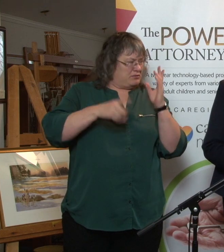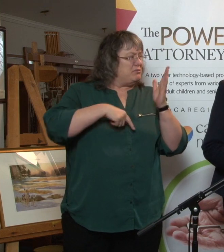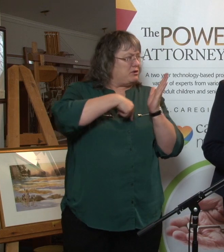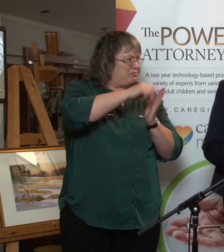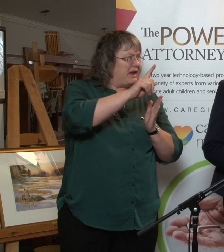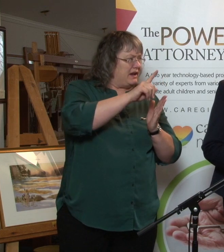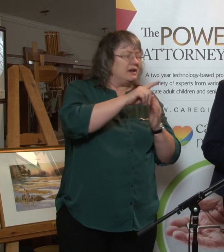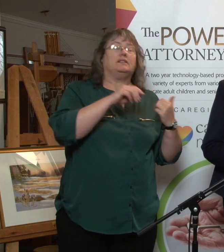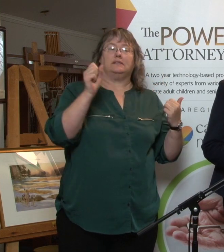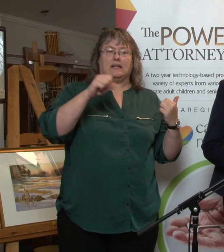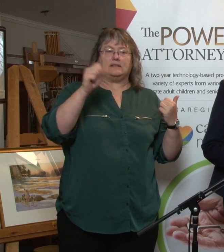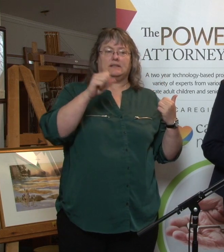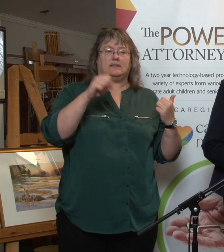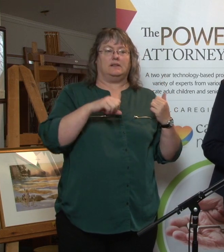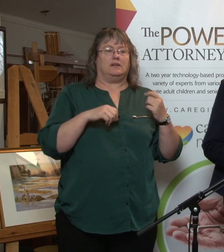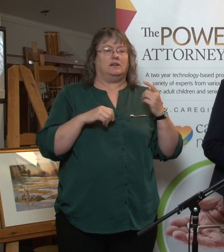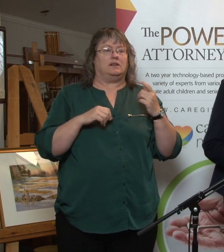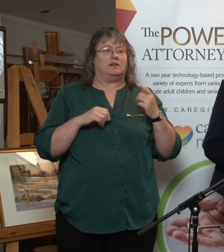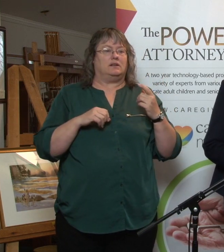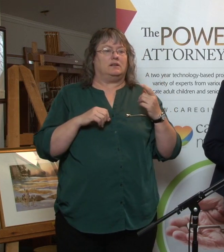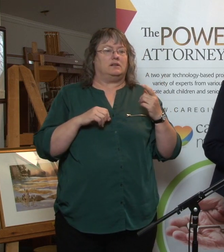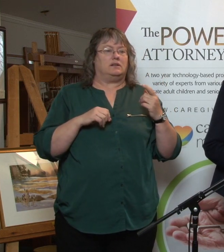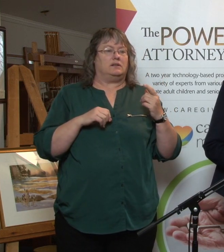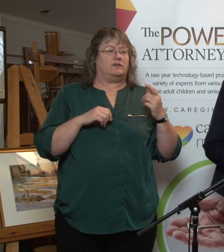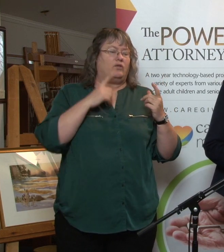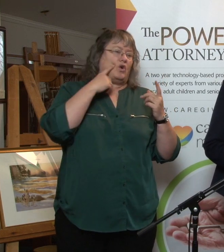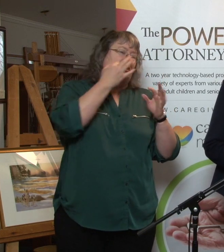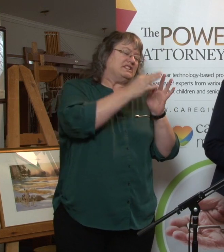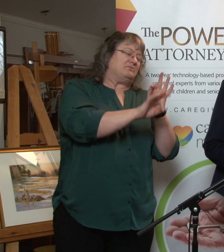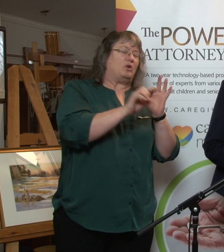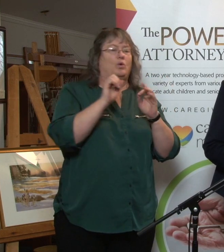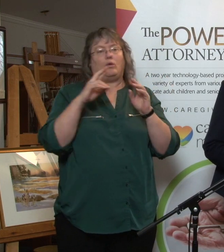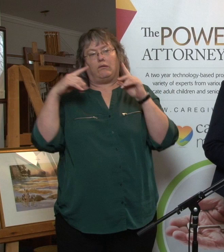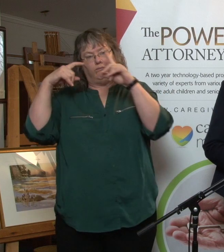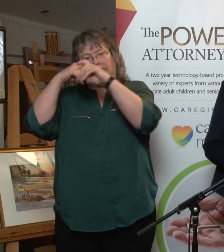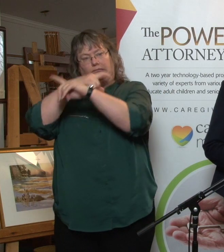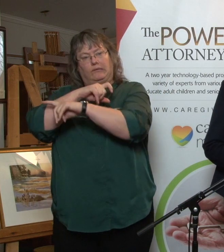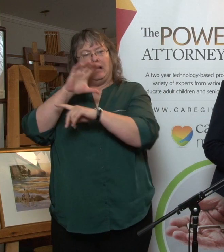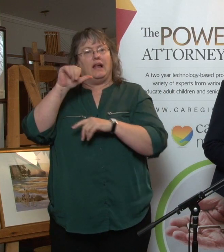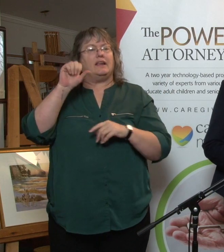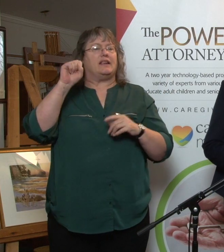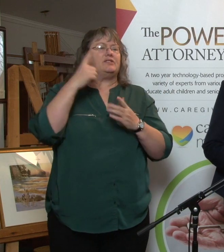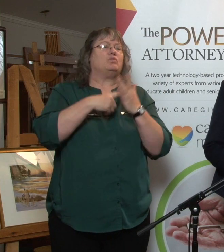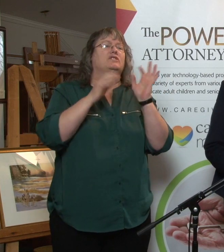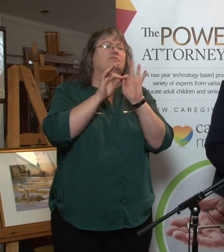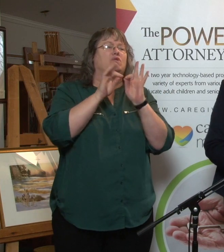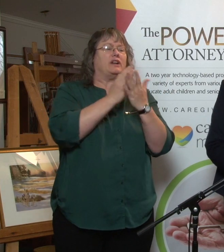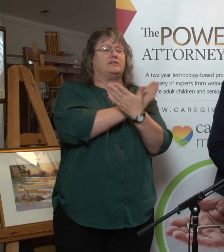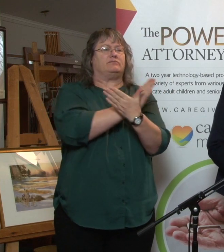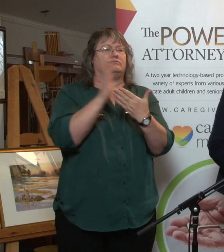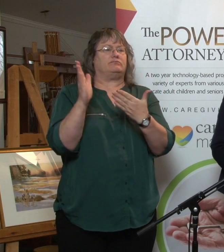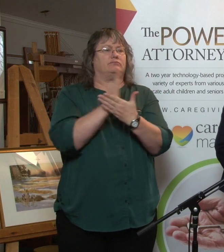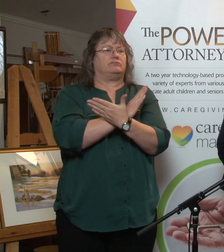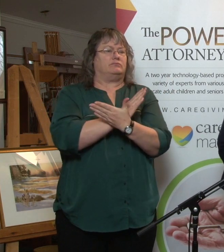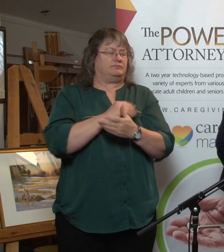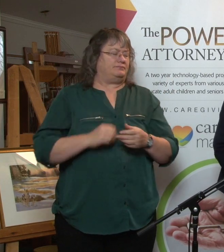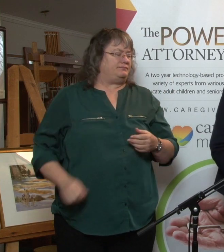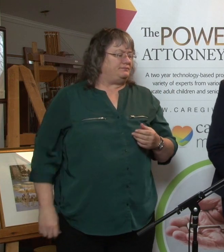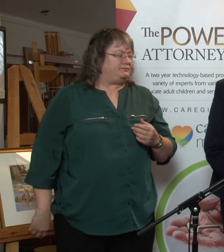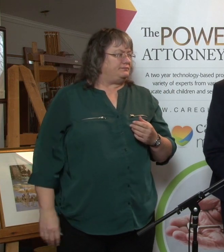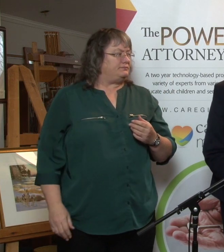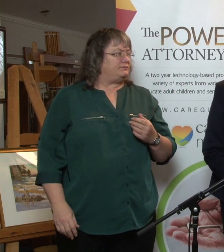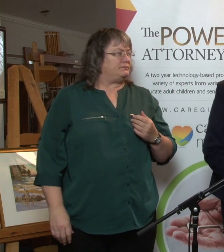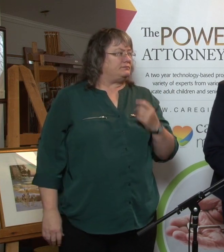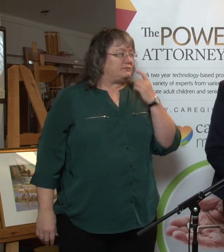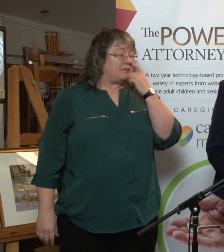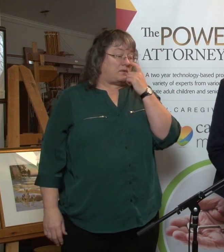the service. They do. They pay for that service. For a simple to a complex case, what kind of price range are we talking about? Basically,